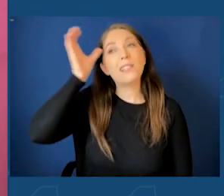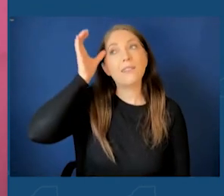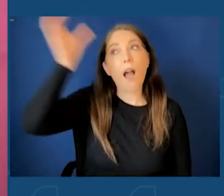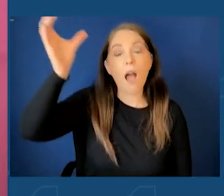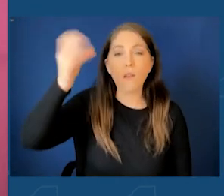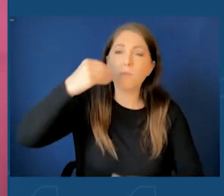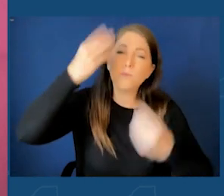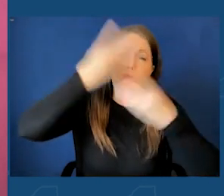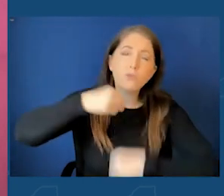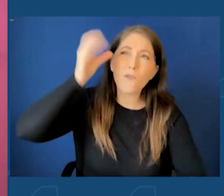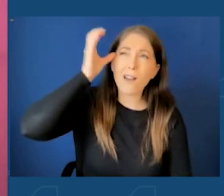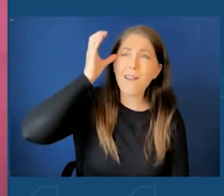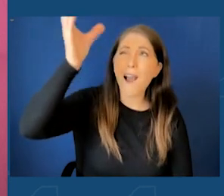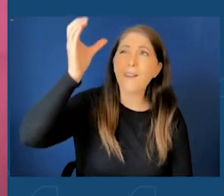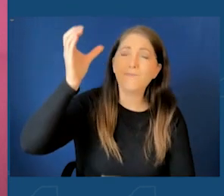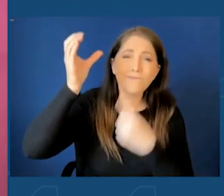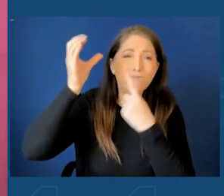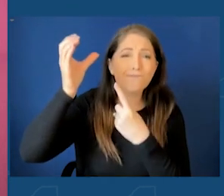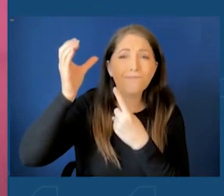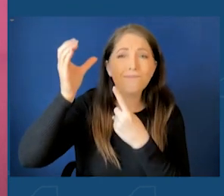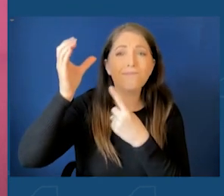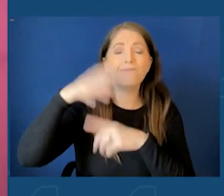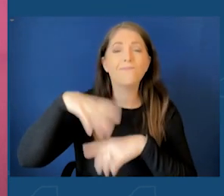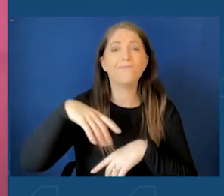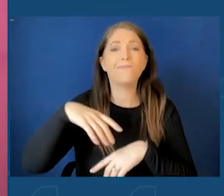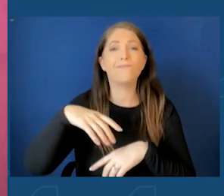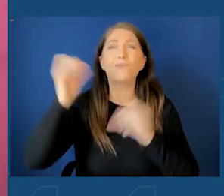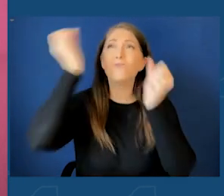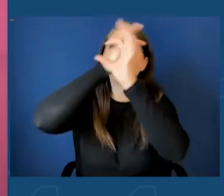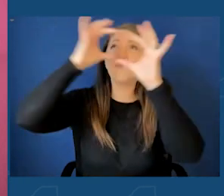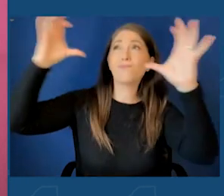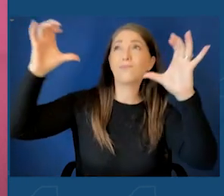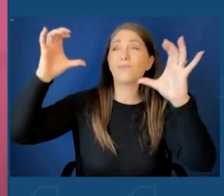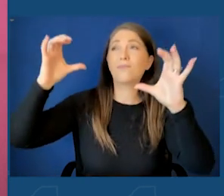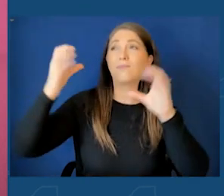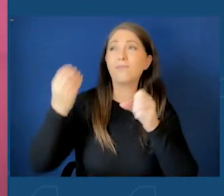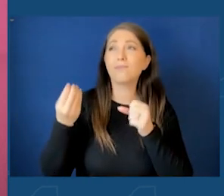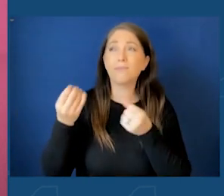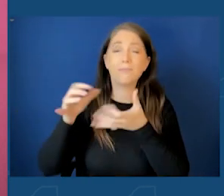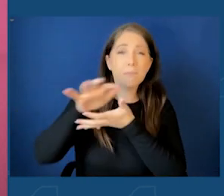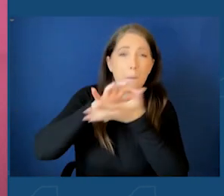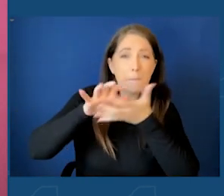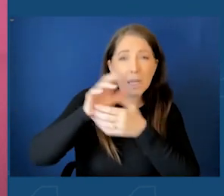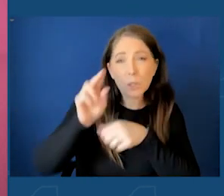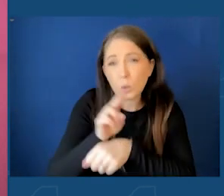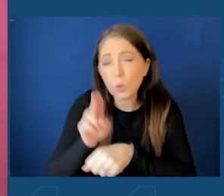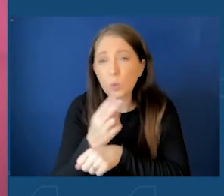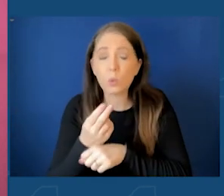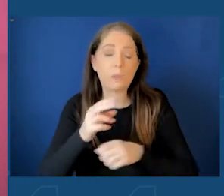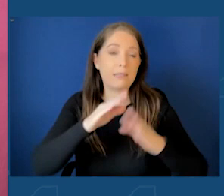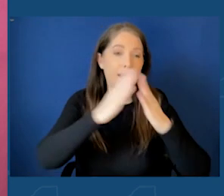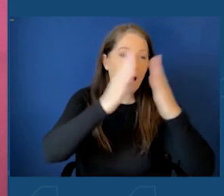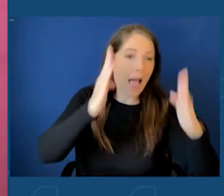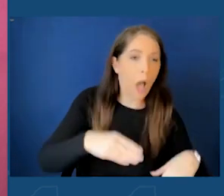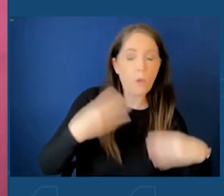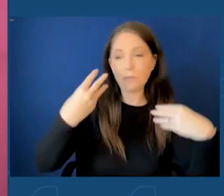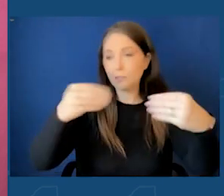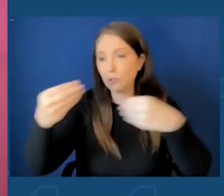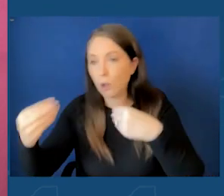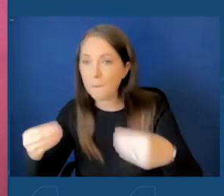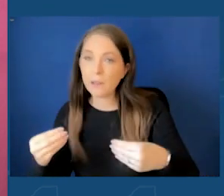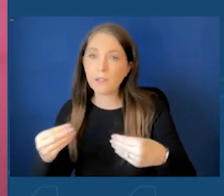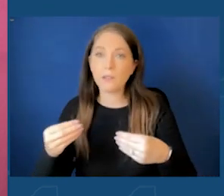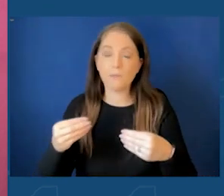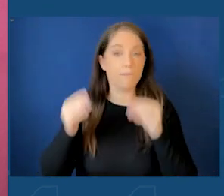concept, a mixed-use, mixed-income development, housing the great National Urban League, and it was a great